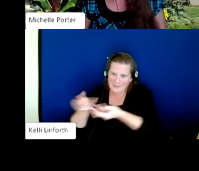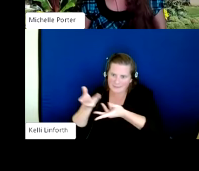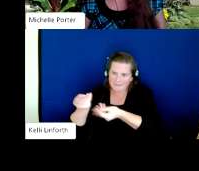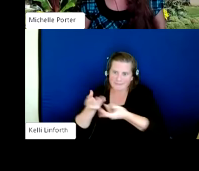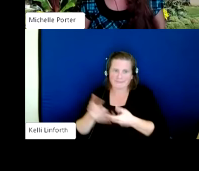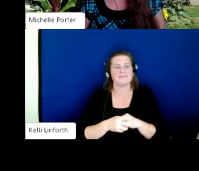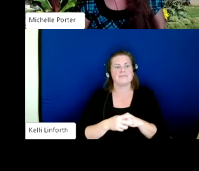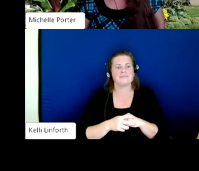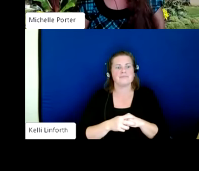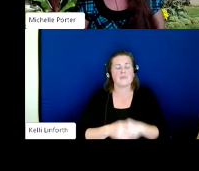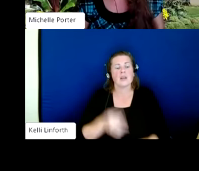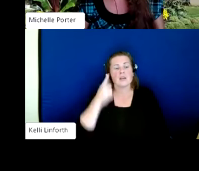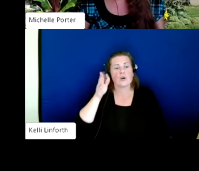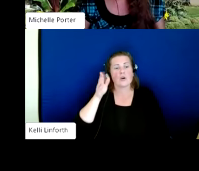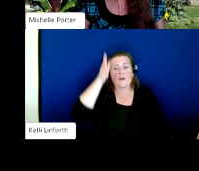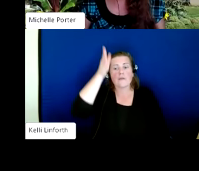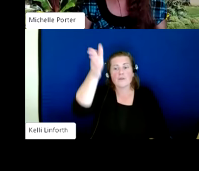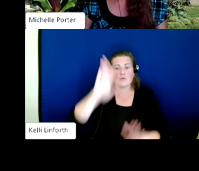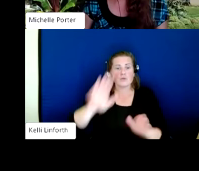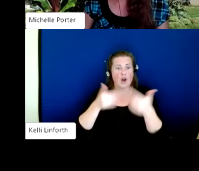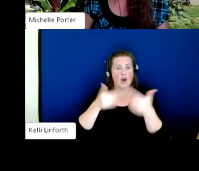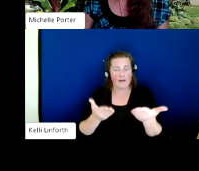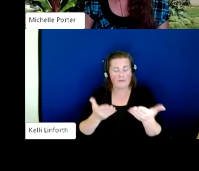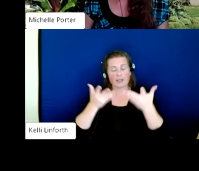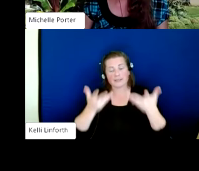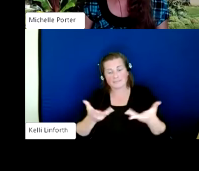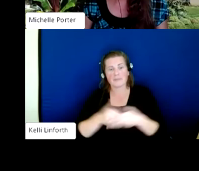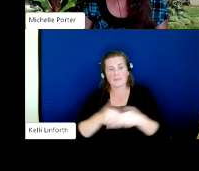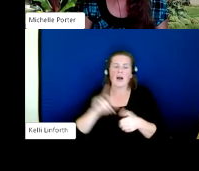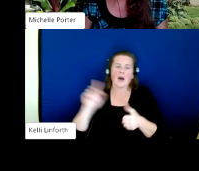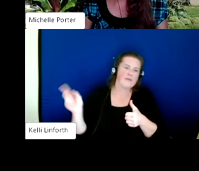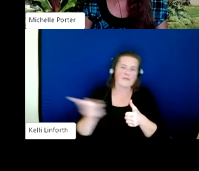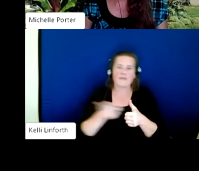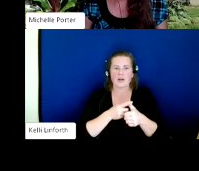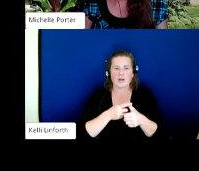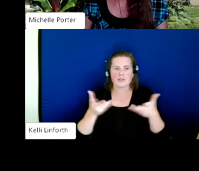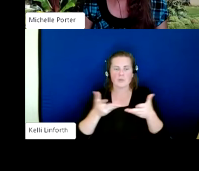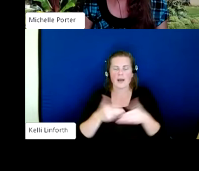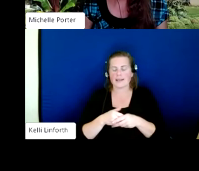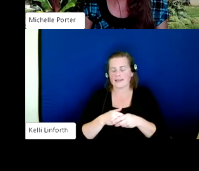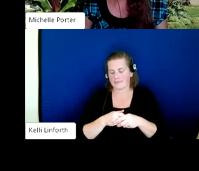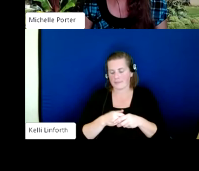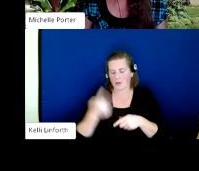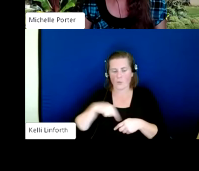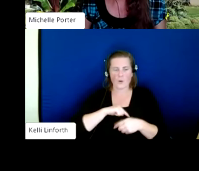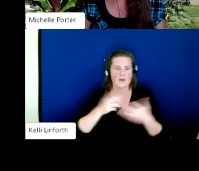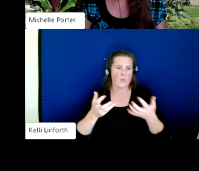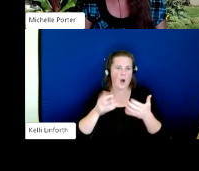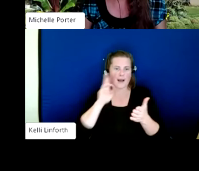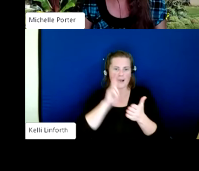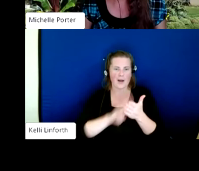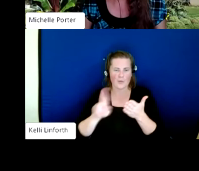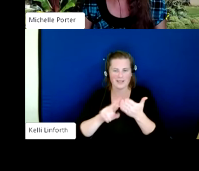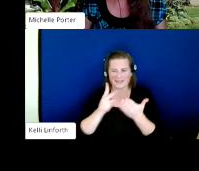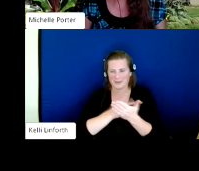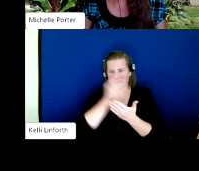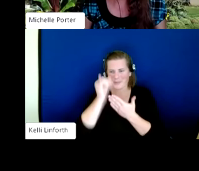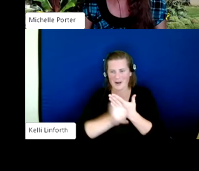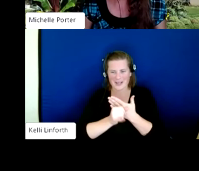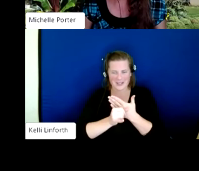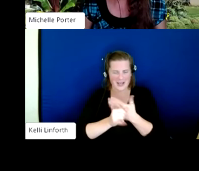So in terms of future offerings, well, first, we really want to do a research project. While